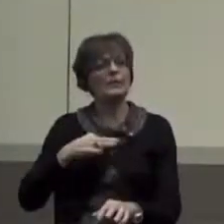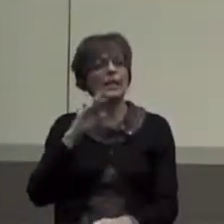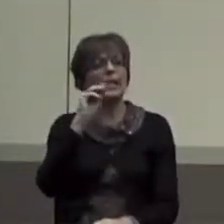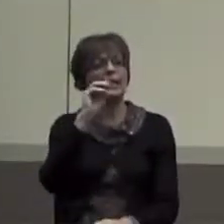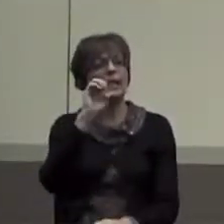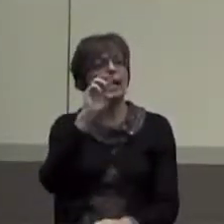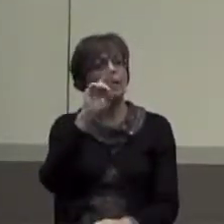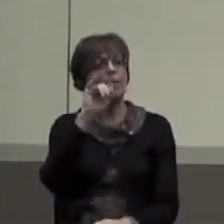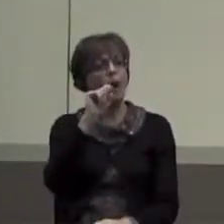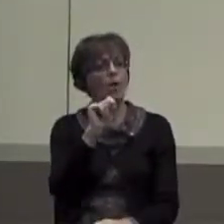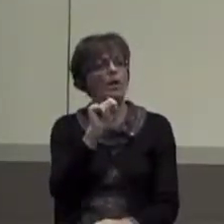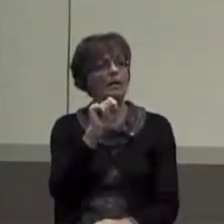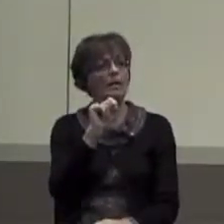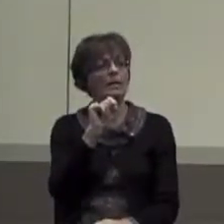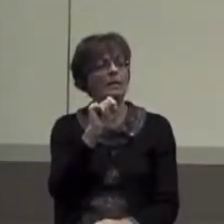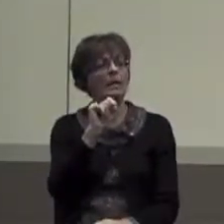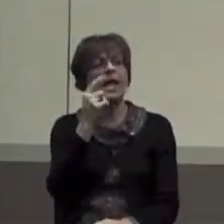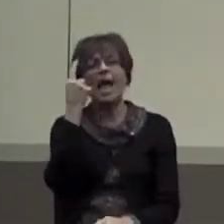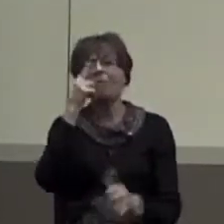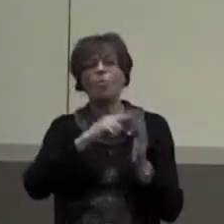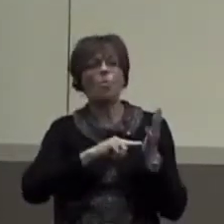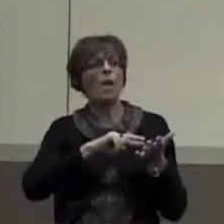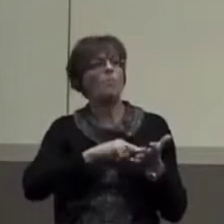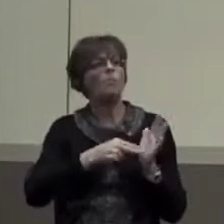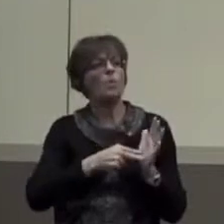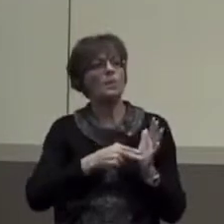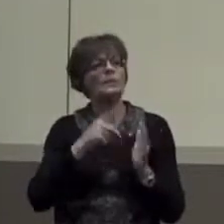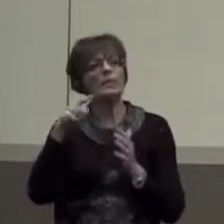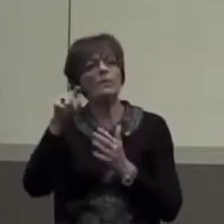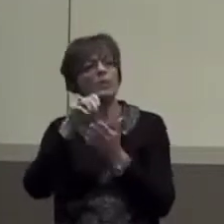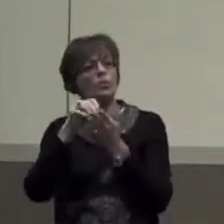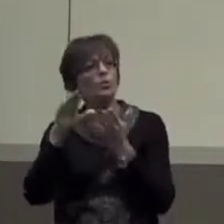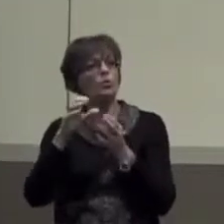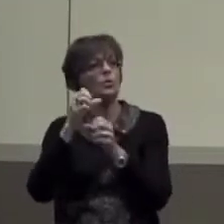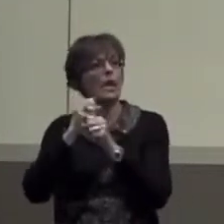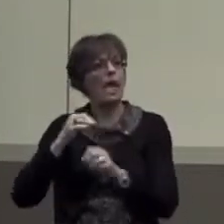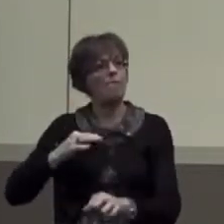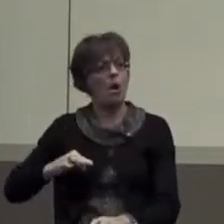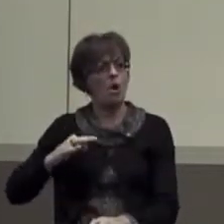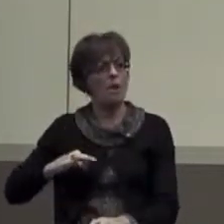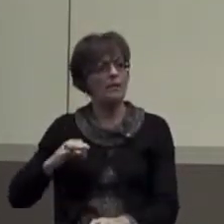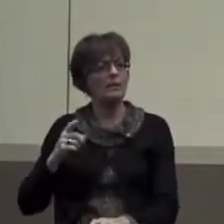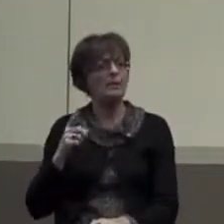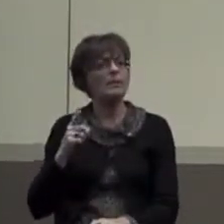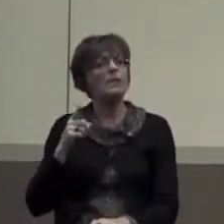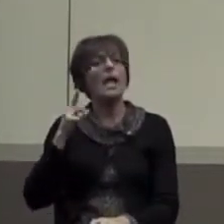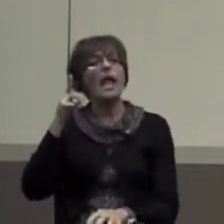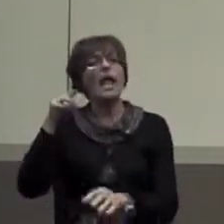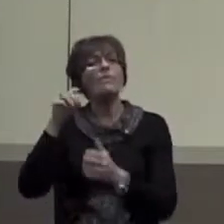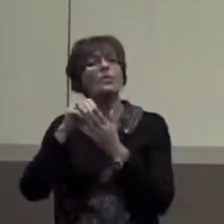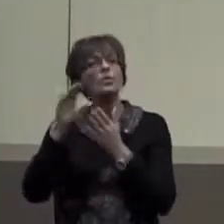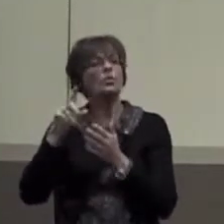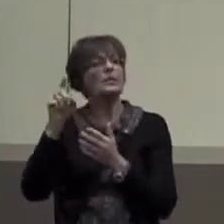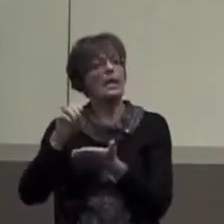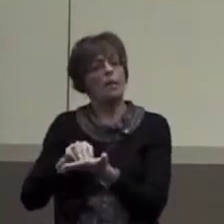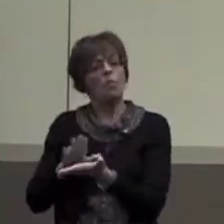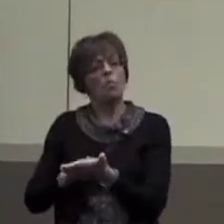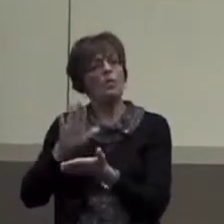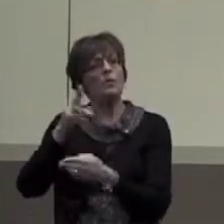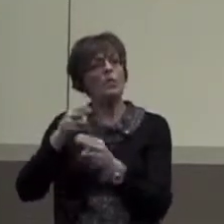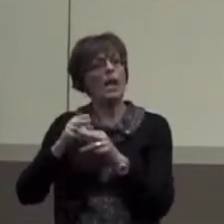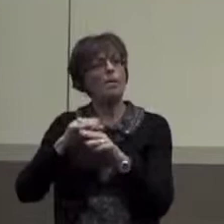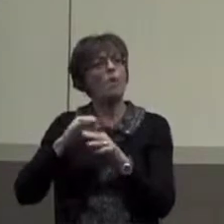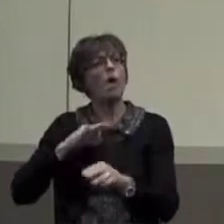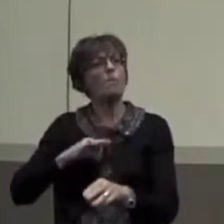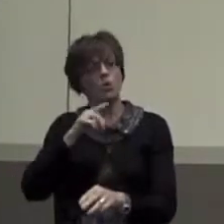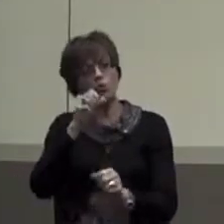how, for what purposes students received merits. And the students had to put their names on the merits so you could even see who